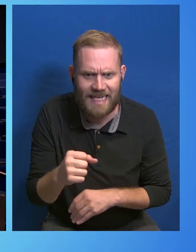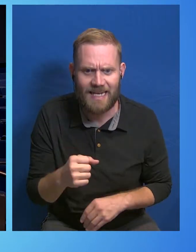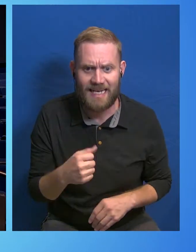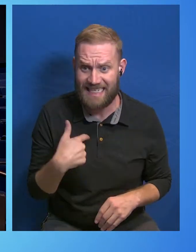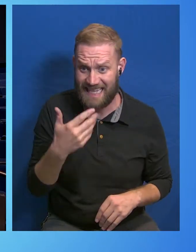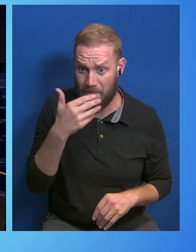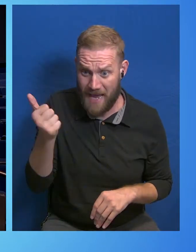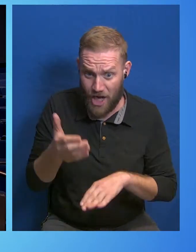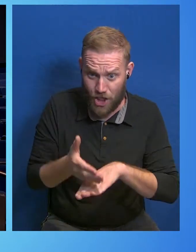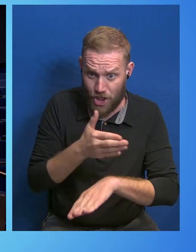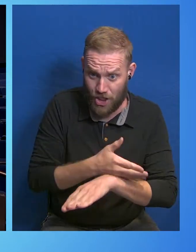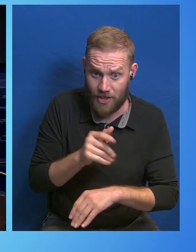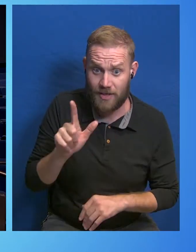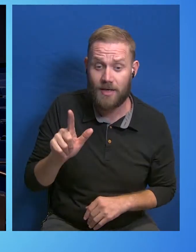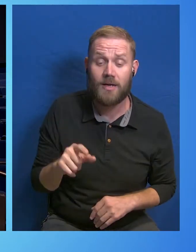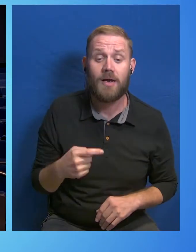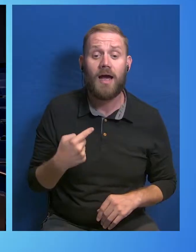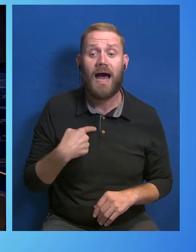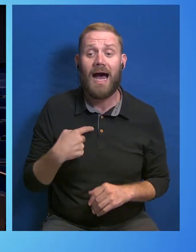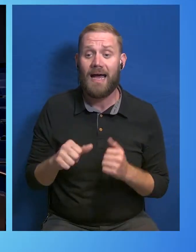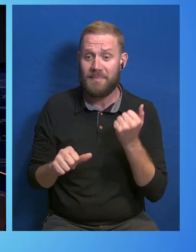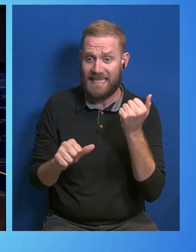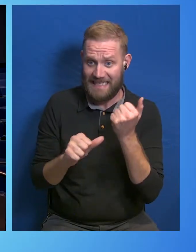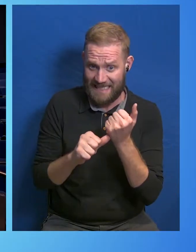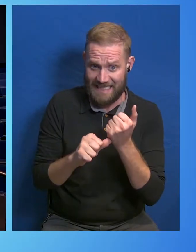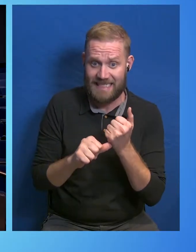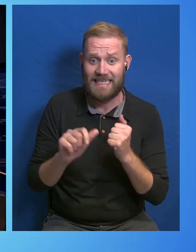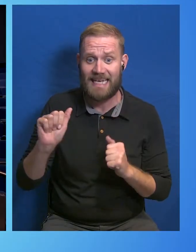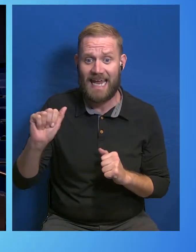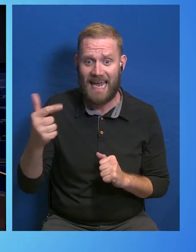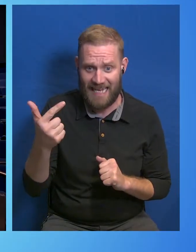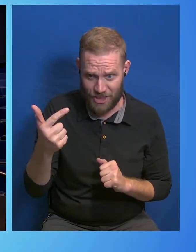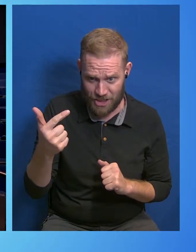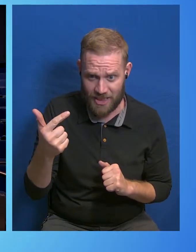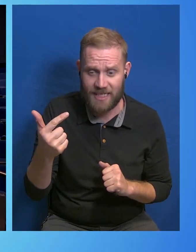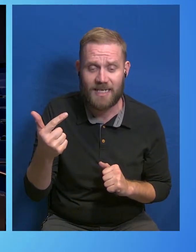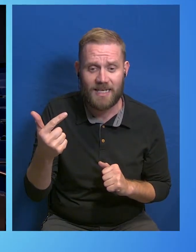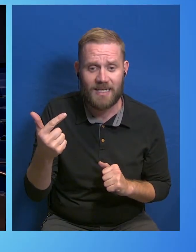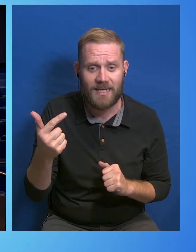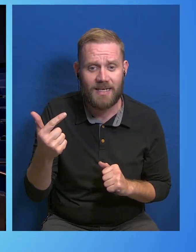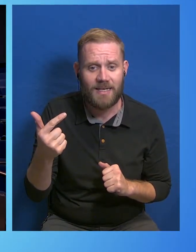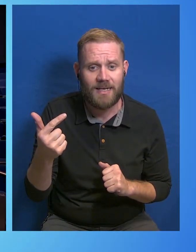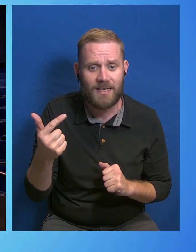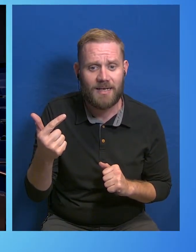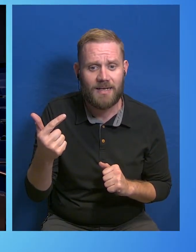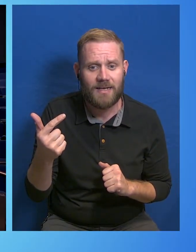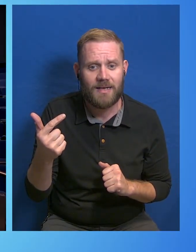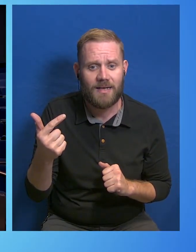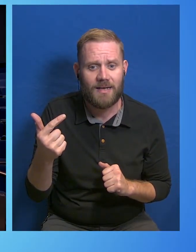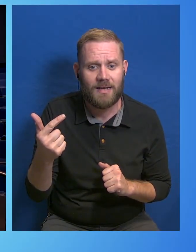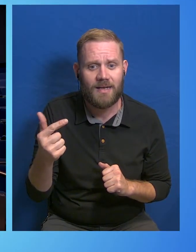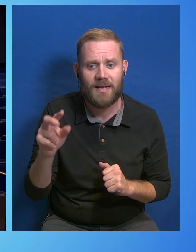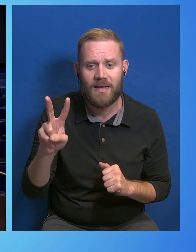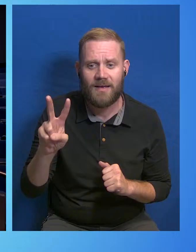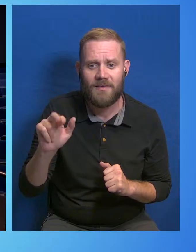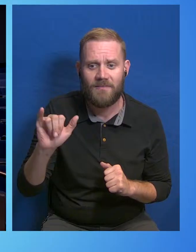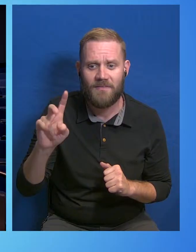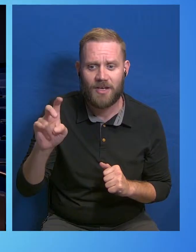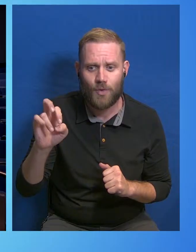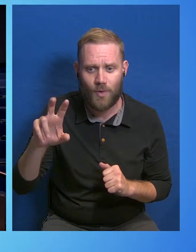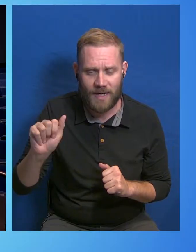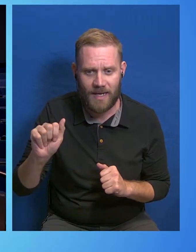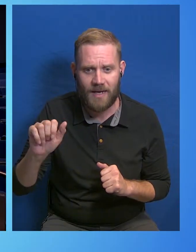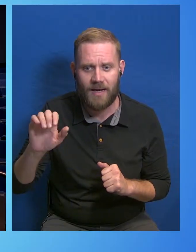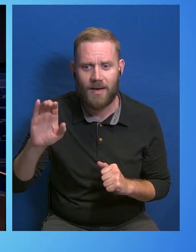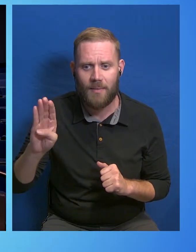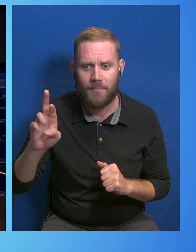better? Yes. Okay. So I'm Assistant Attorney General. I'm hearing echoing. So I'm Assistant Attorney General Victoria Bergen, and